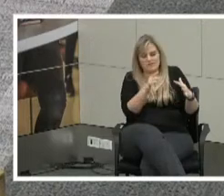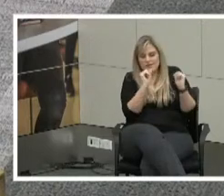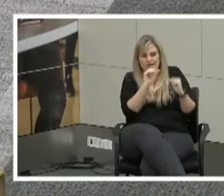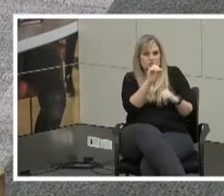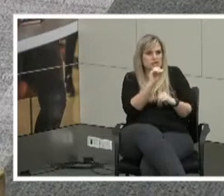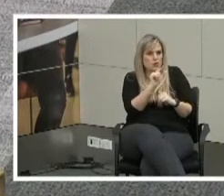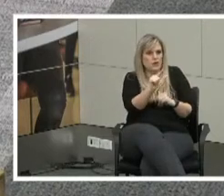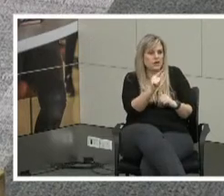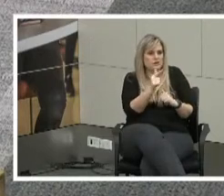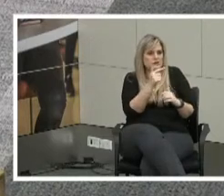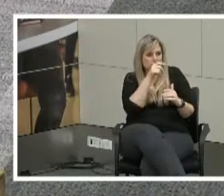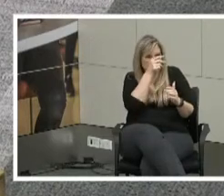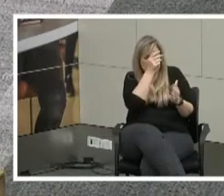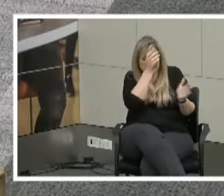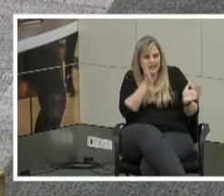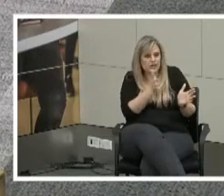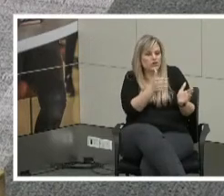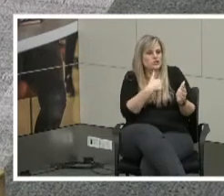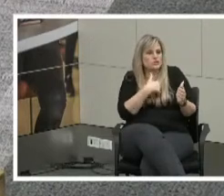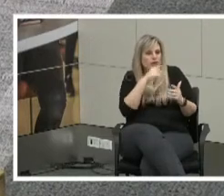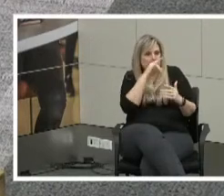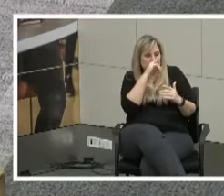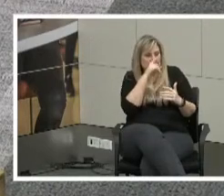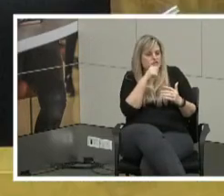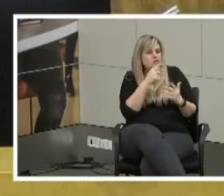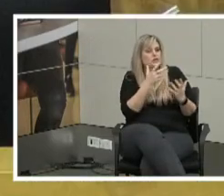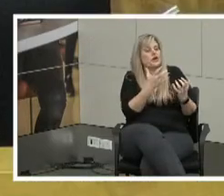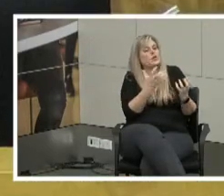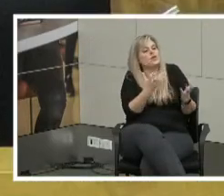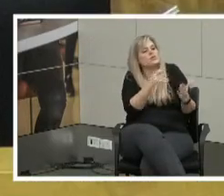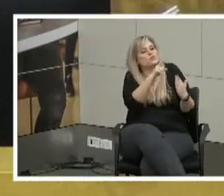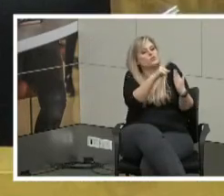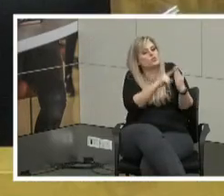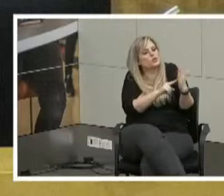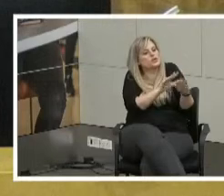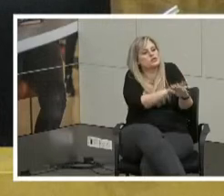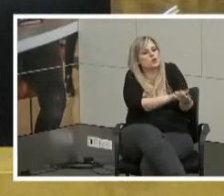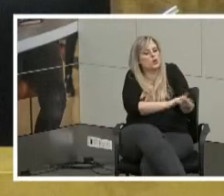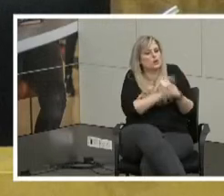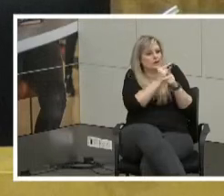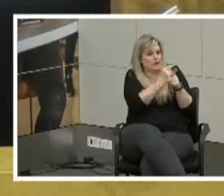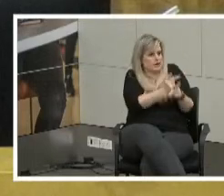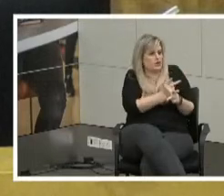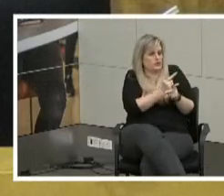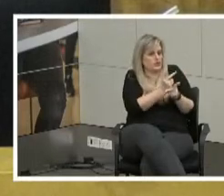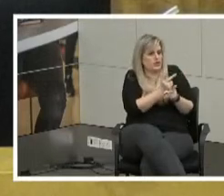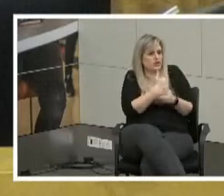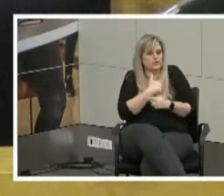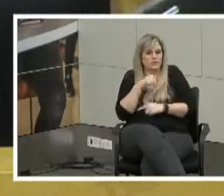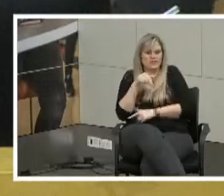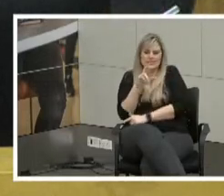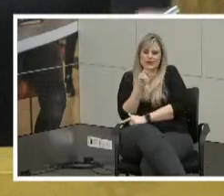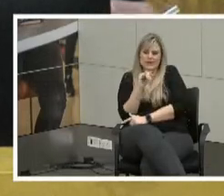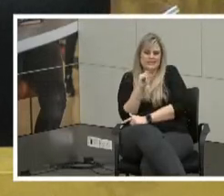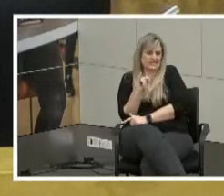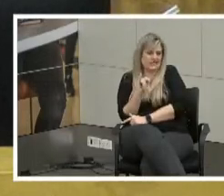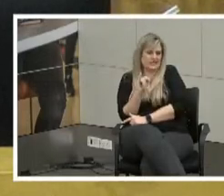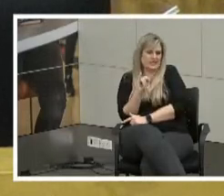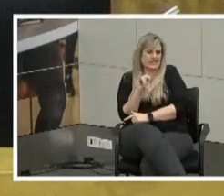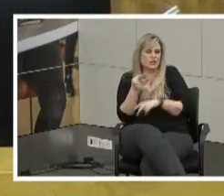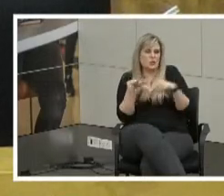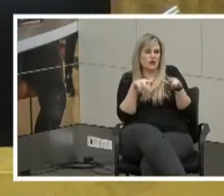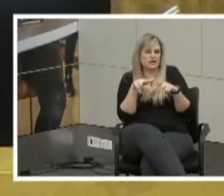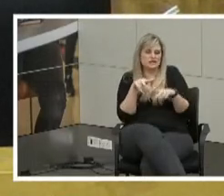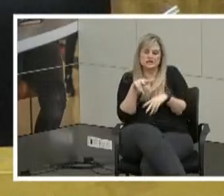students to skim for answers thank you ma'am ma'am